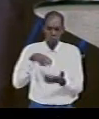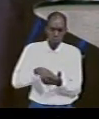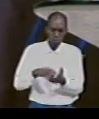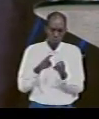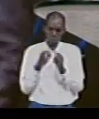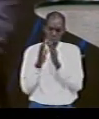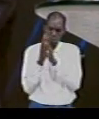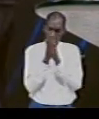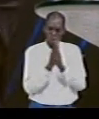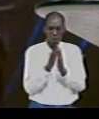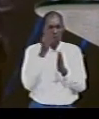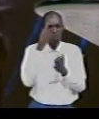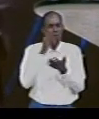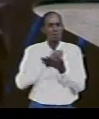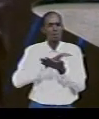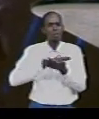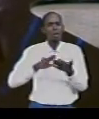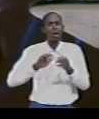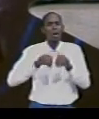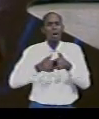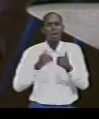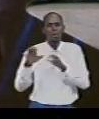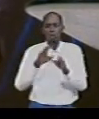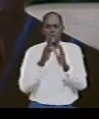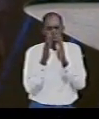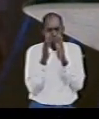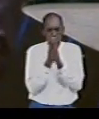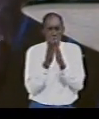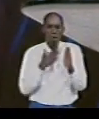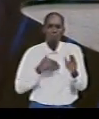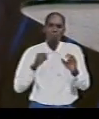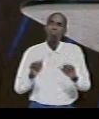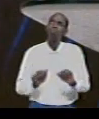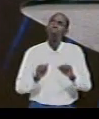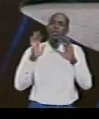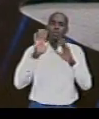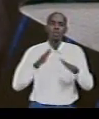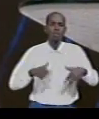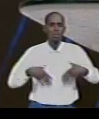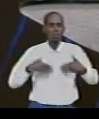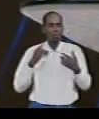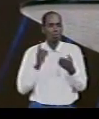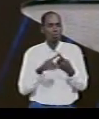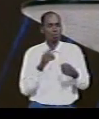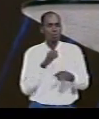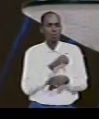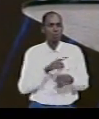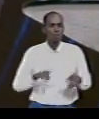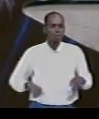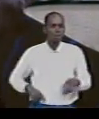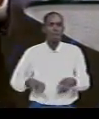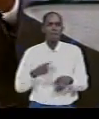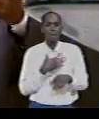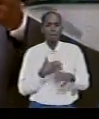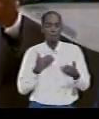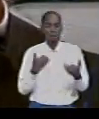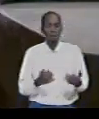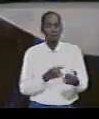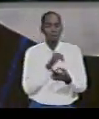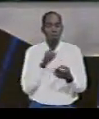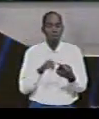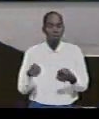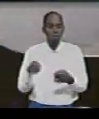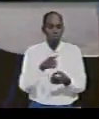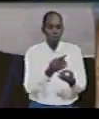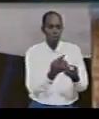you pray? How did you consecrate your life at sanctification? And when you came out of that